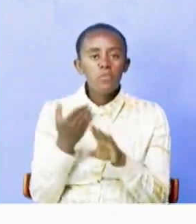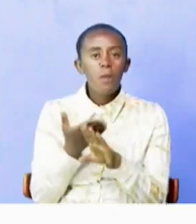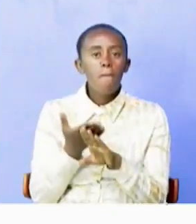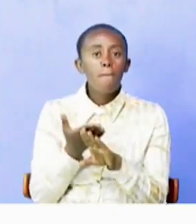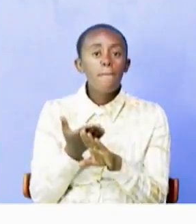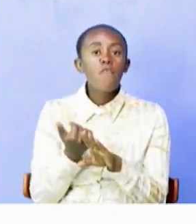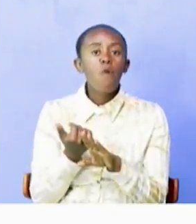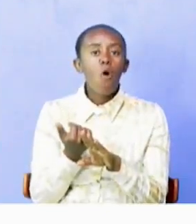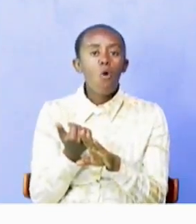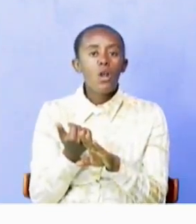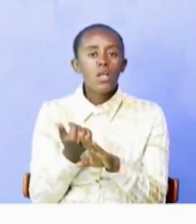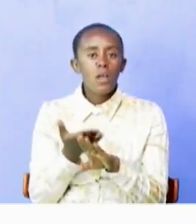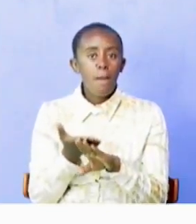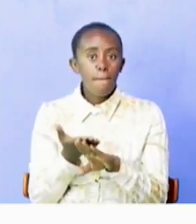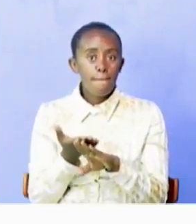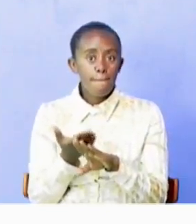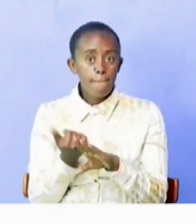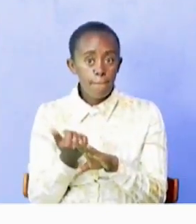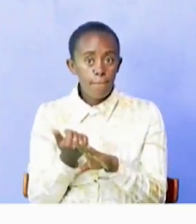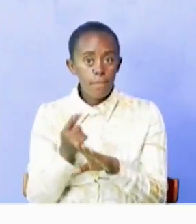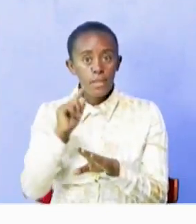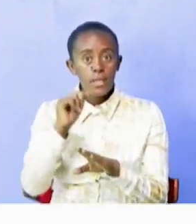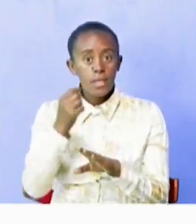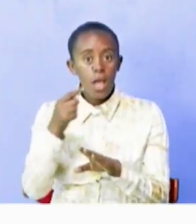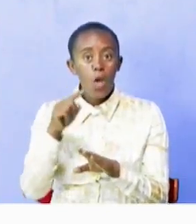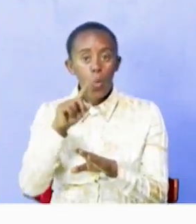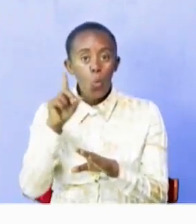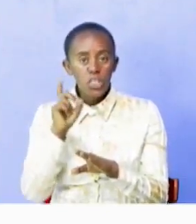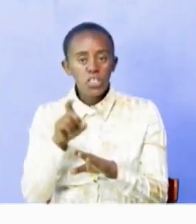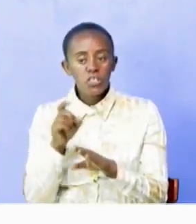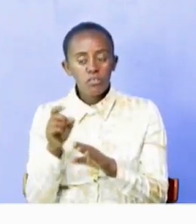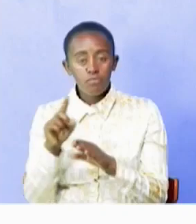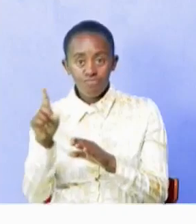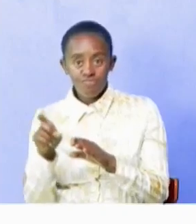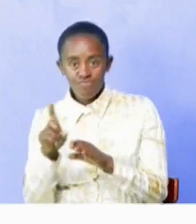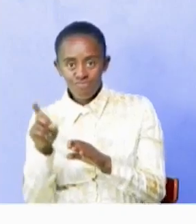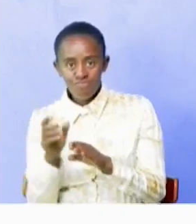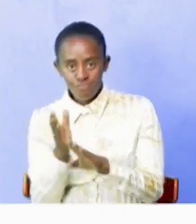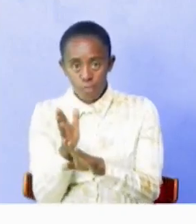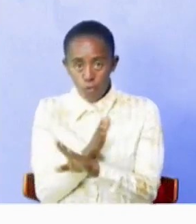before the tag question